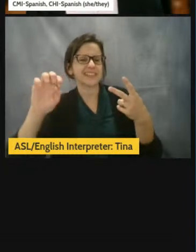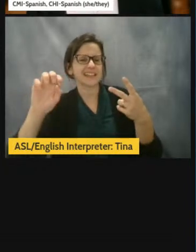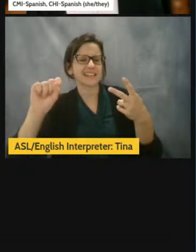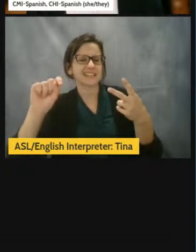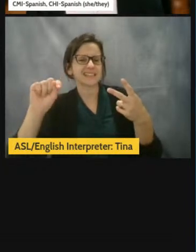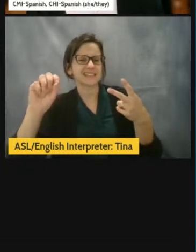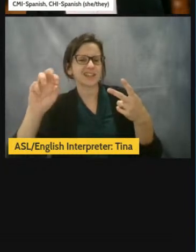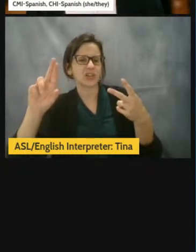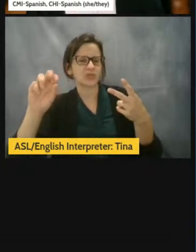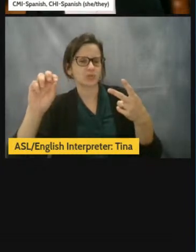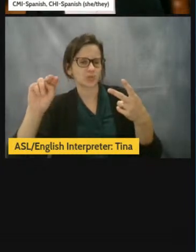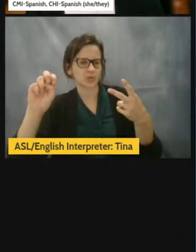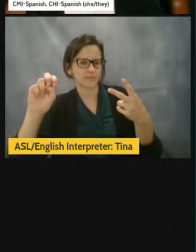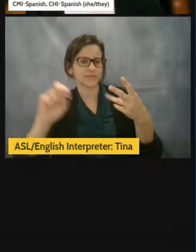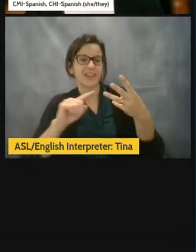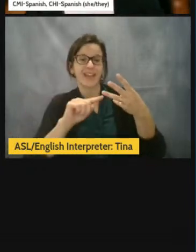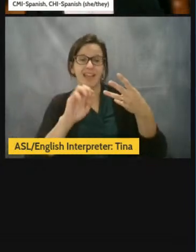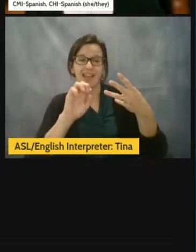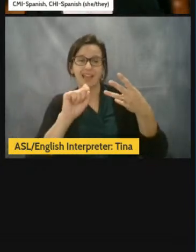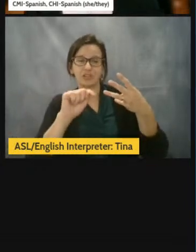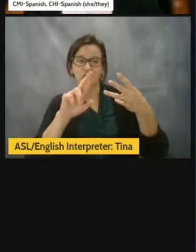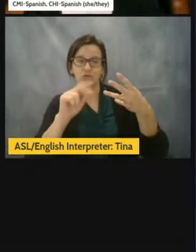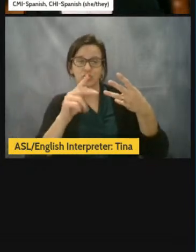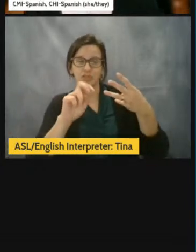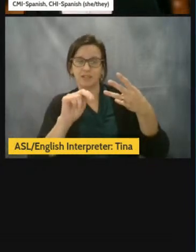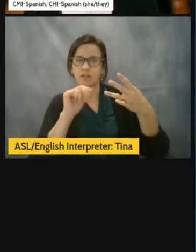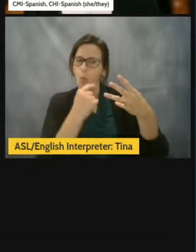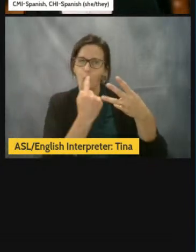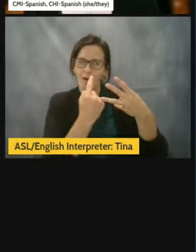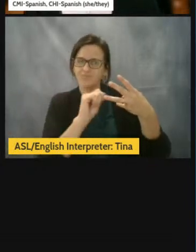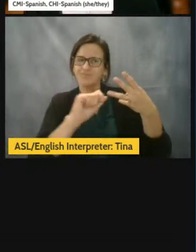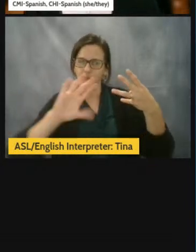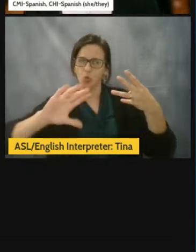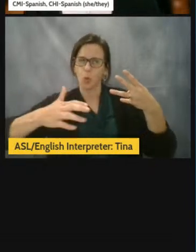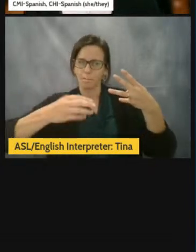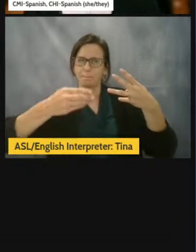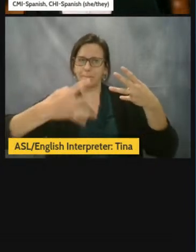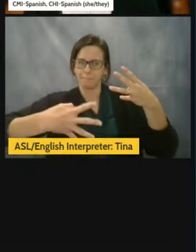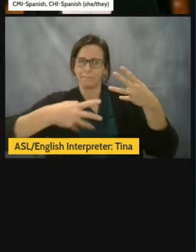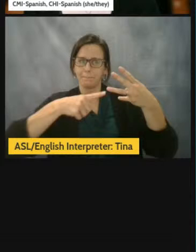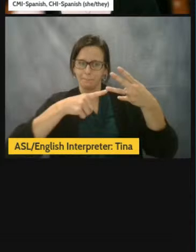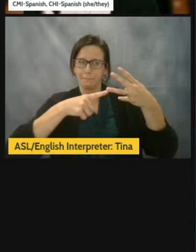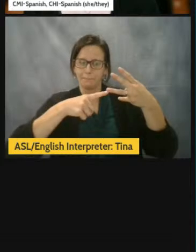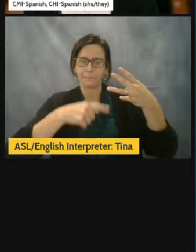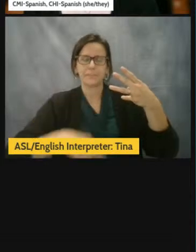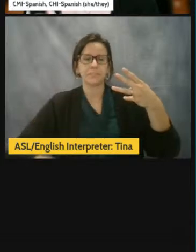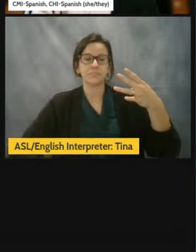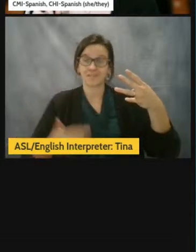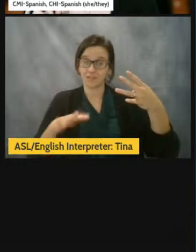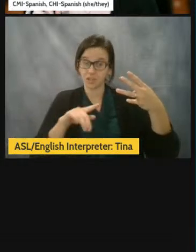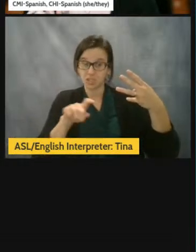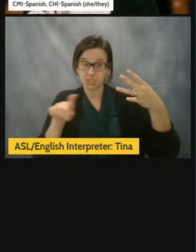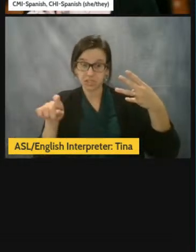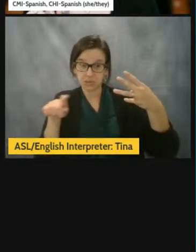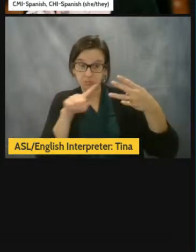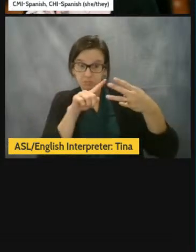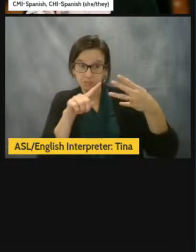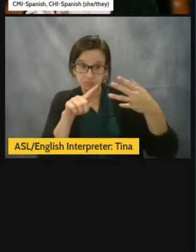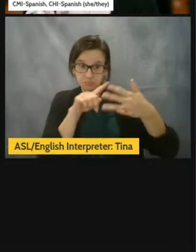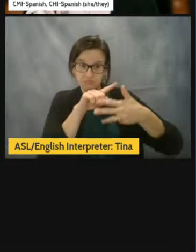of hormones, not just a single hormone. And so I see here, let's see.